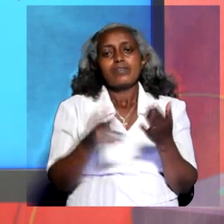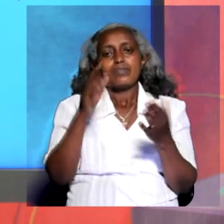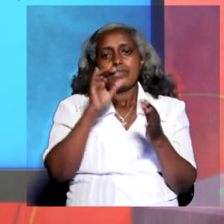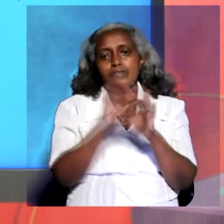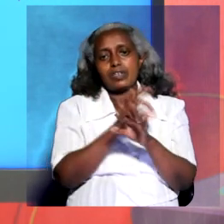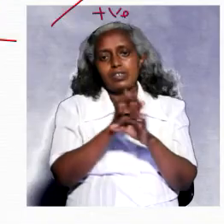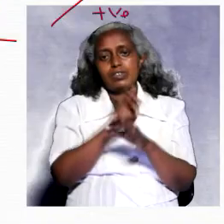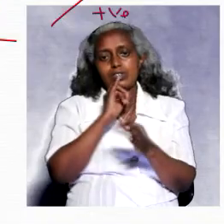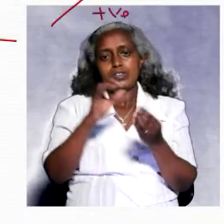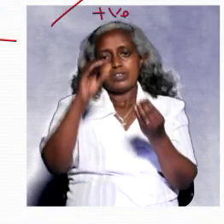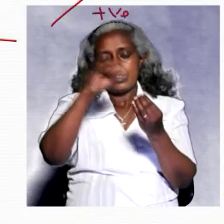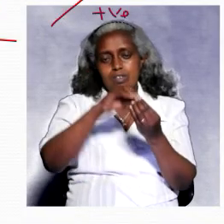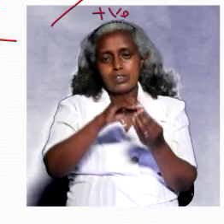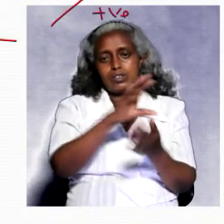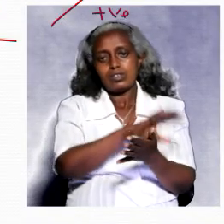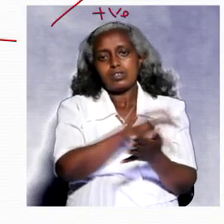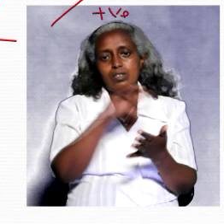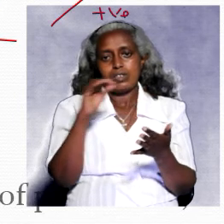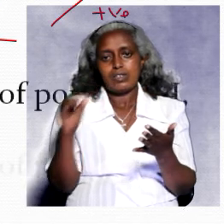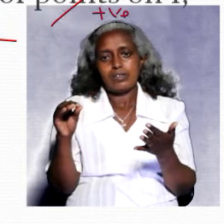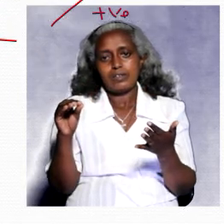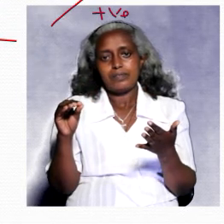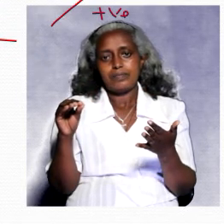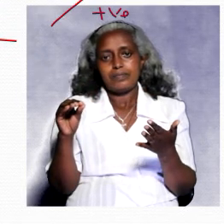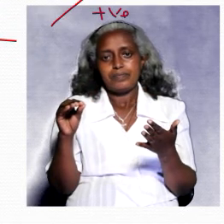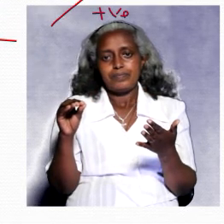increasing. And